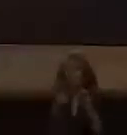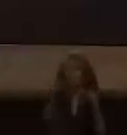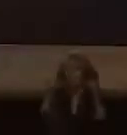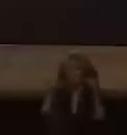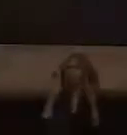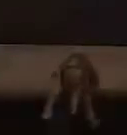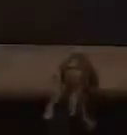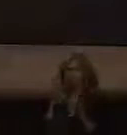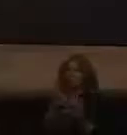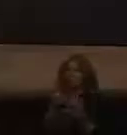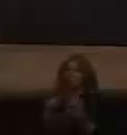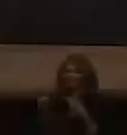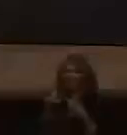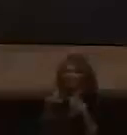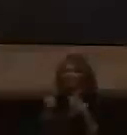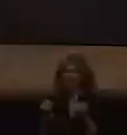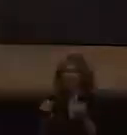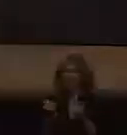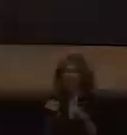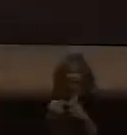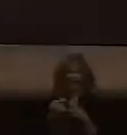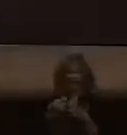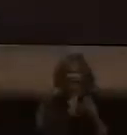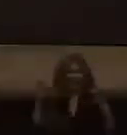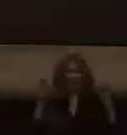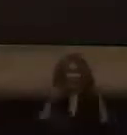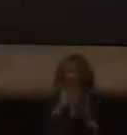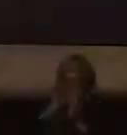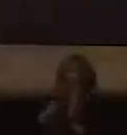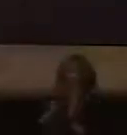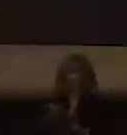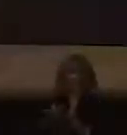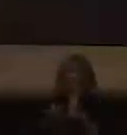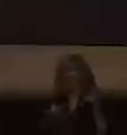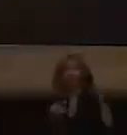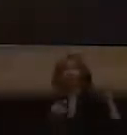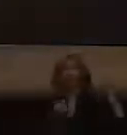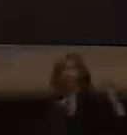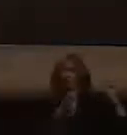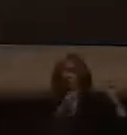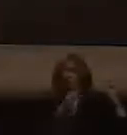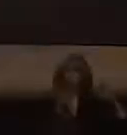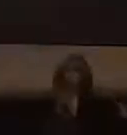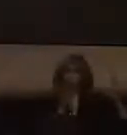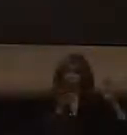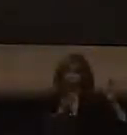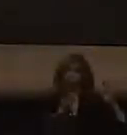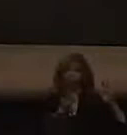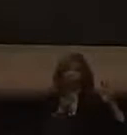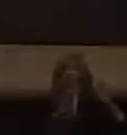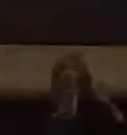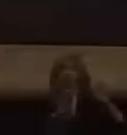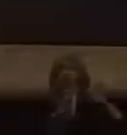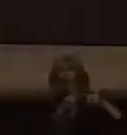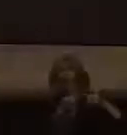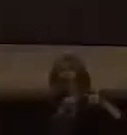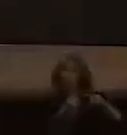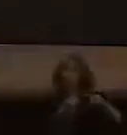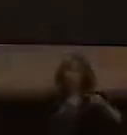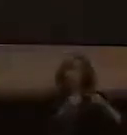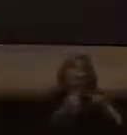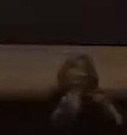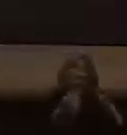untapped market once these accommodations that Joan was speaking to and more of these tactical initiatives are